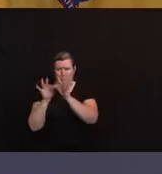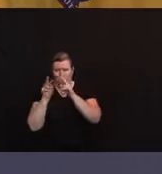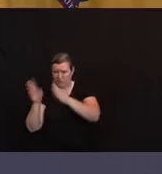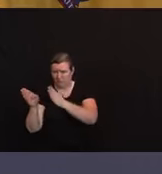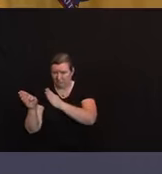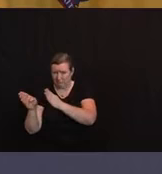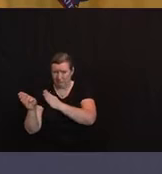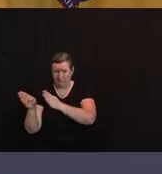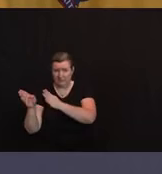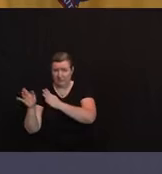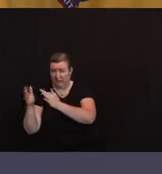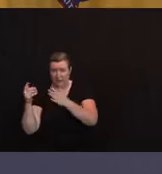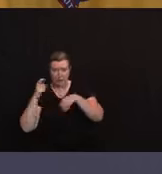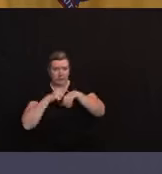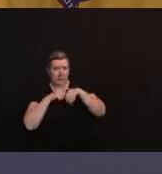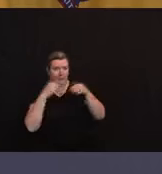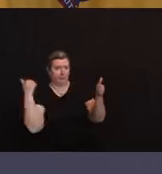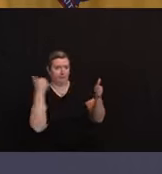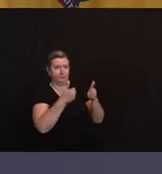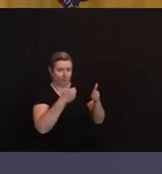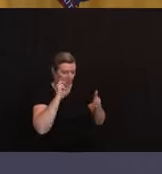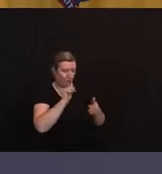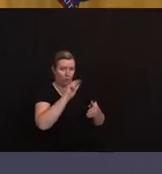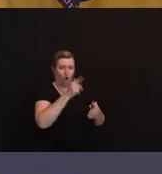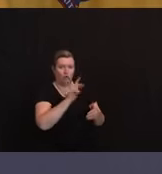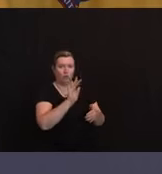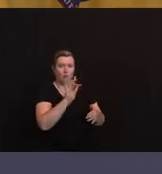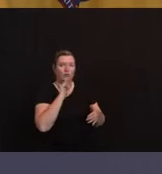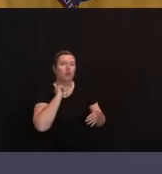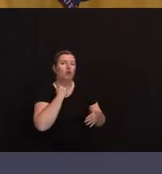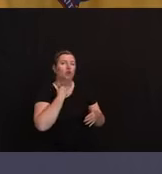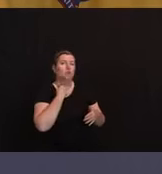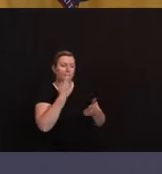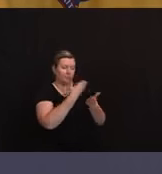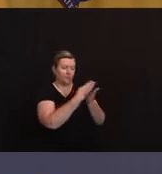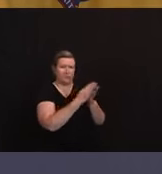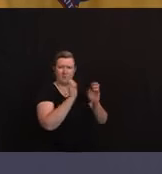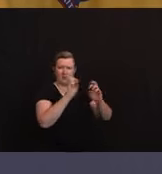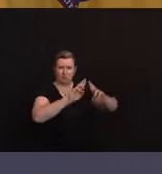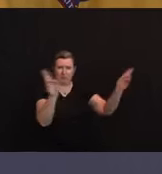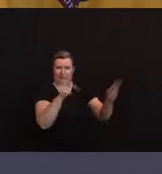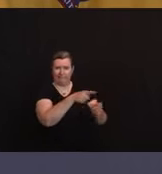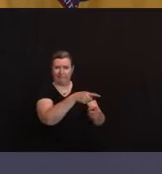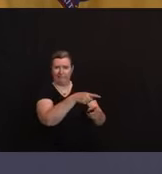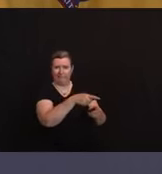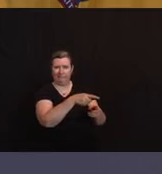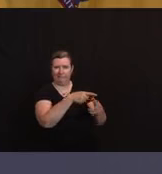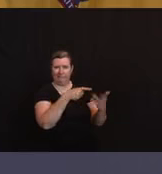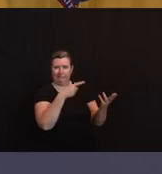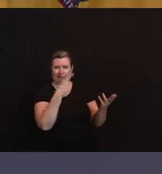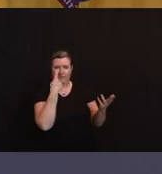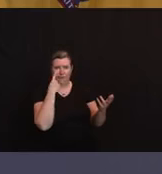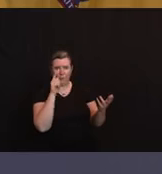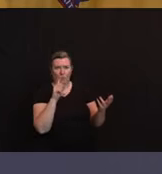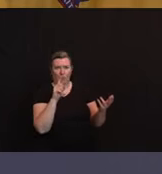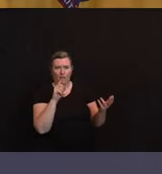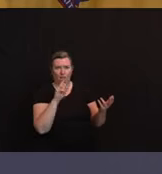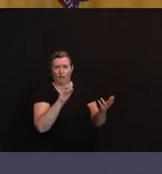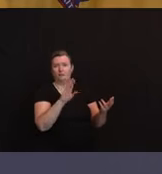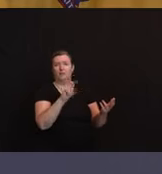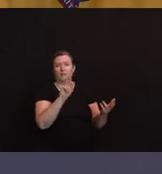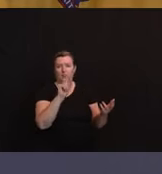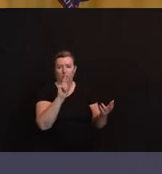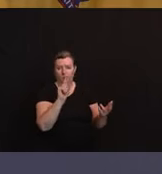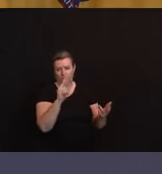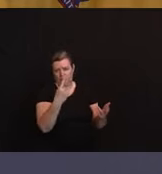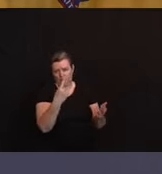up against, by August 25th, to present a budget for the period from October 1st now to next June 30. And having some